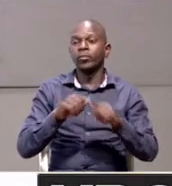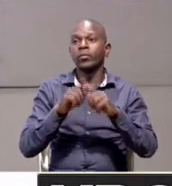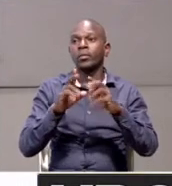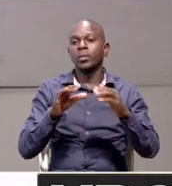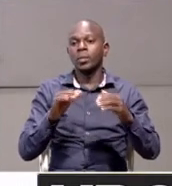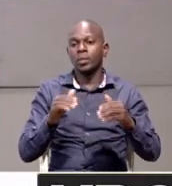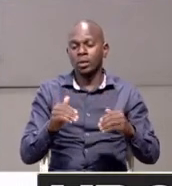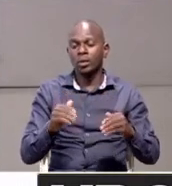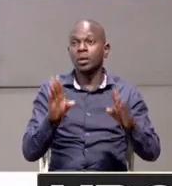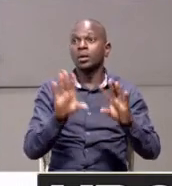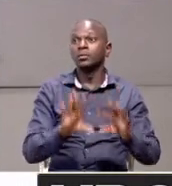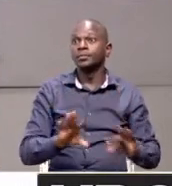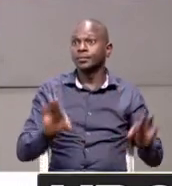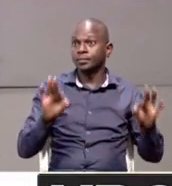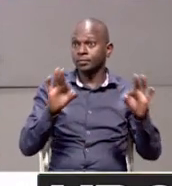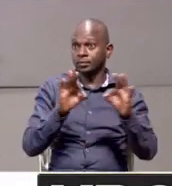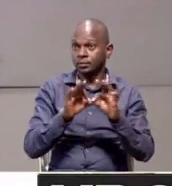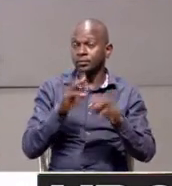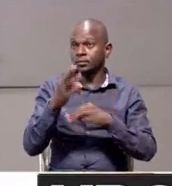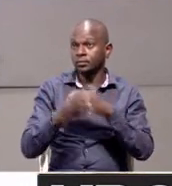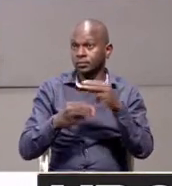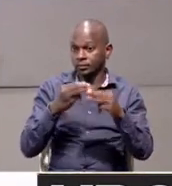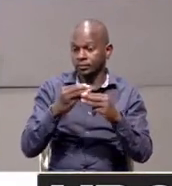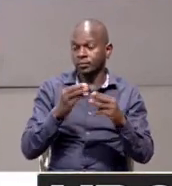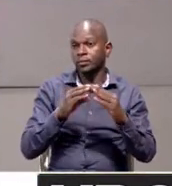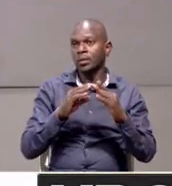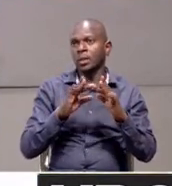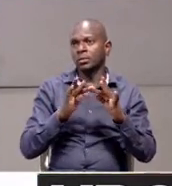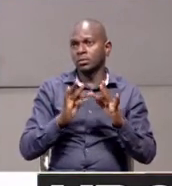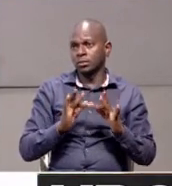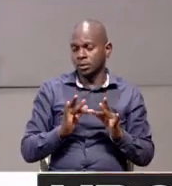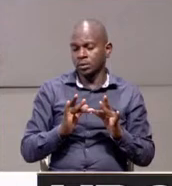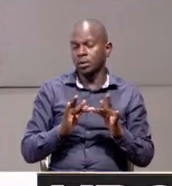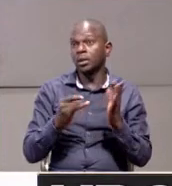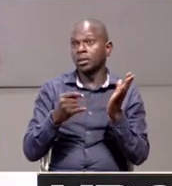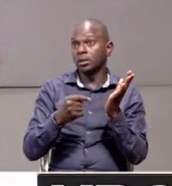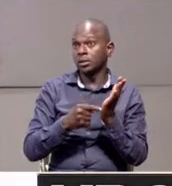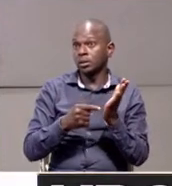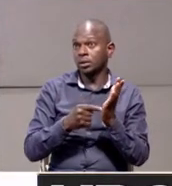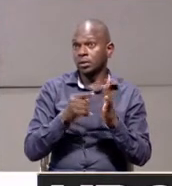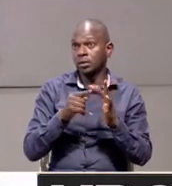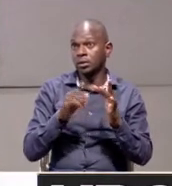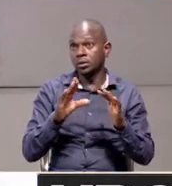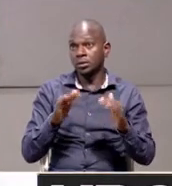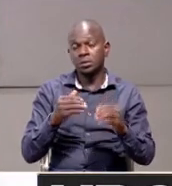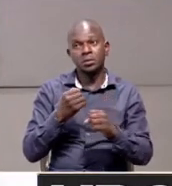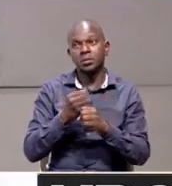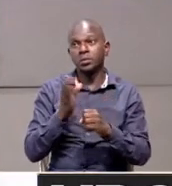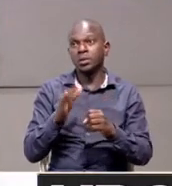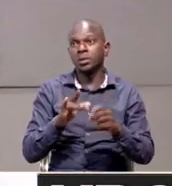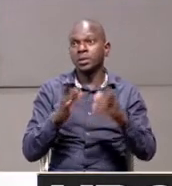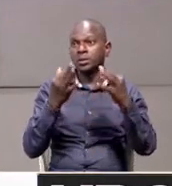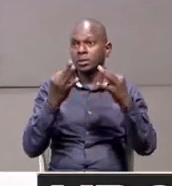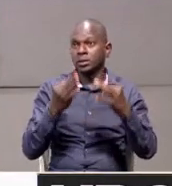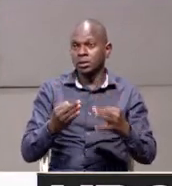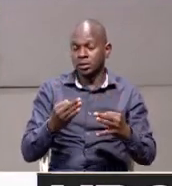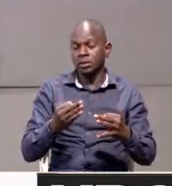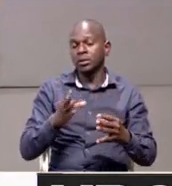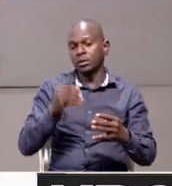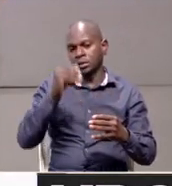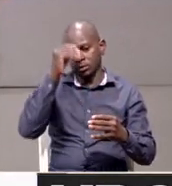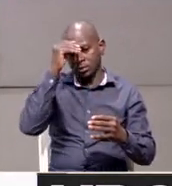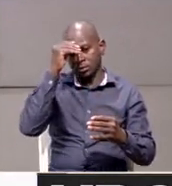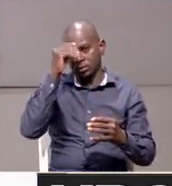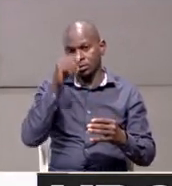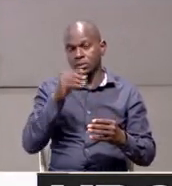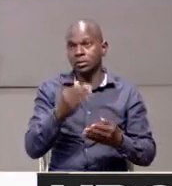world, it's more relevant in that the world is moving digital and it's becoming technology. Without technology, you can't do anything. And therefore, learning this